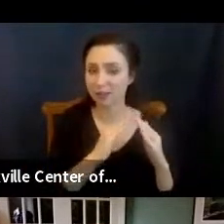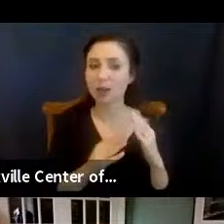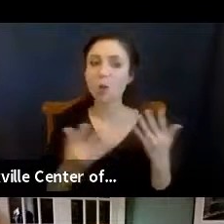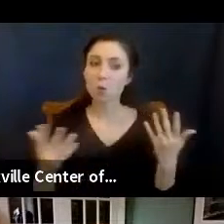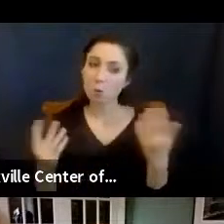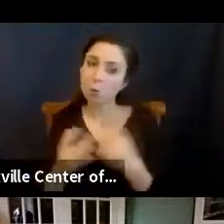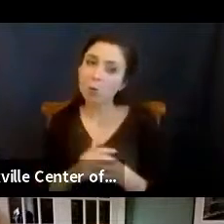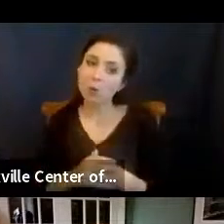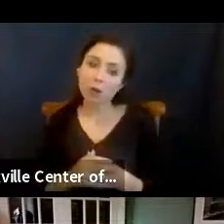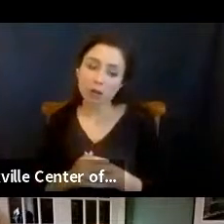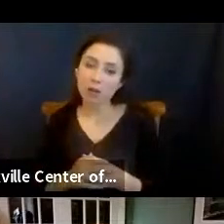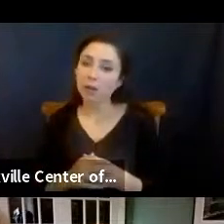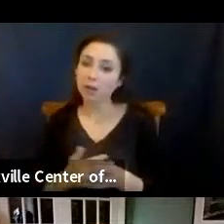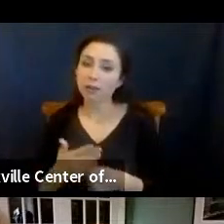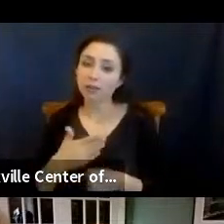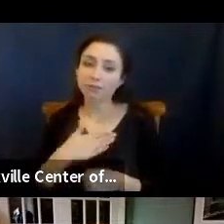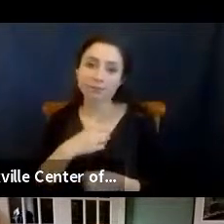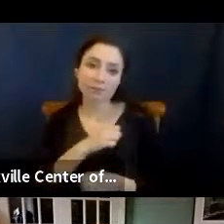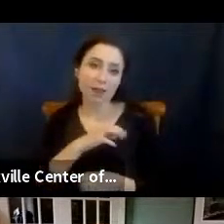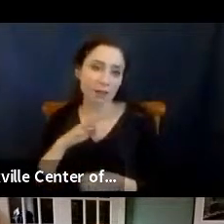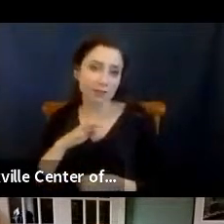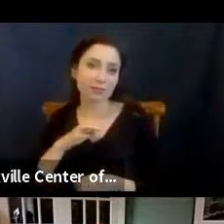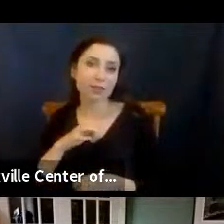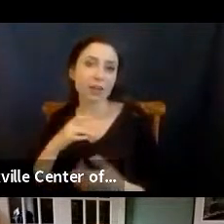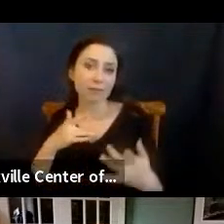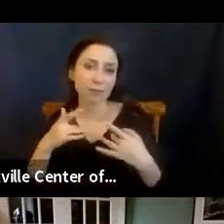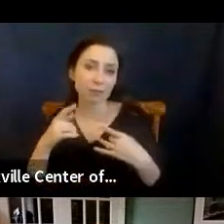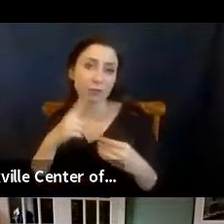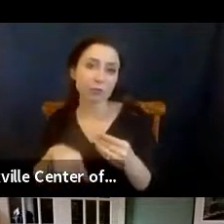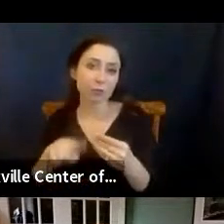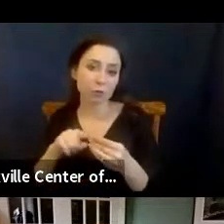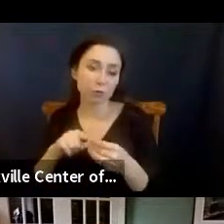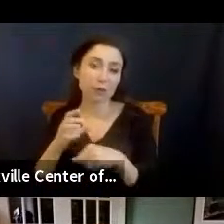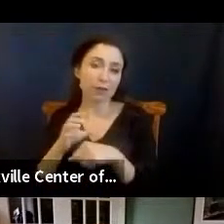So my staff was concerned about enforcement and